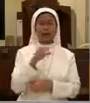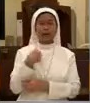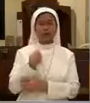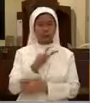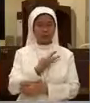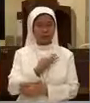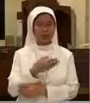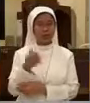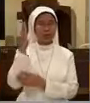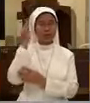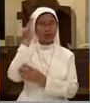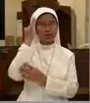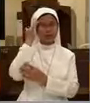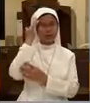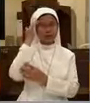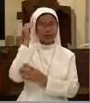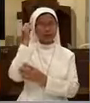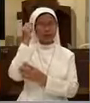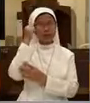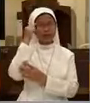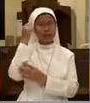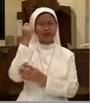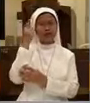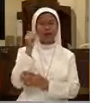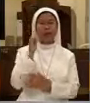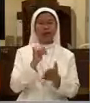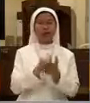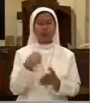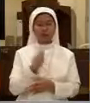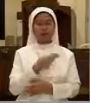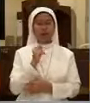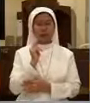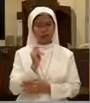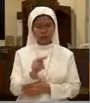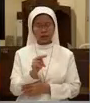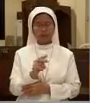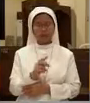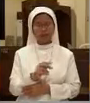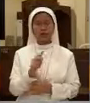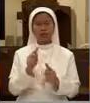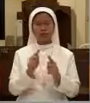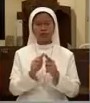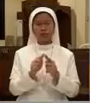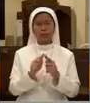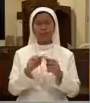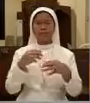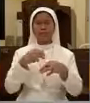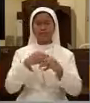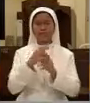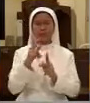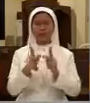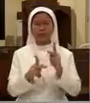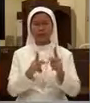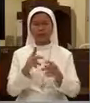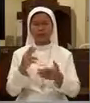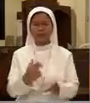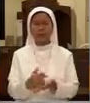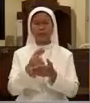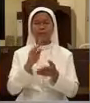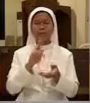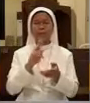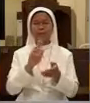realized that we really need to form people to become